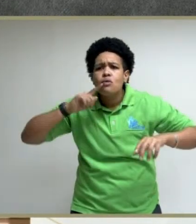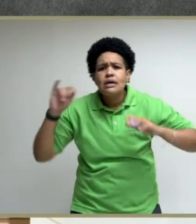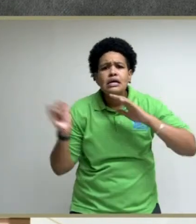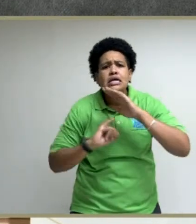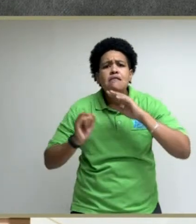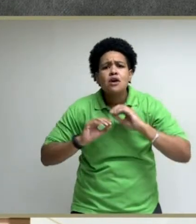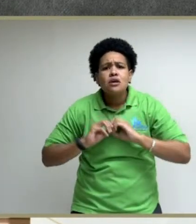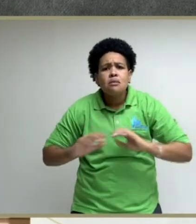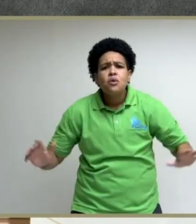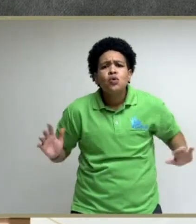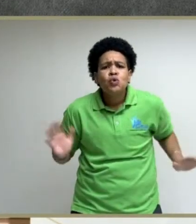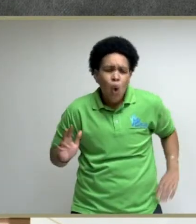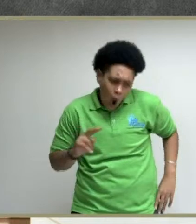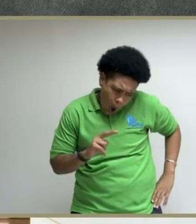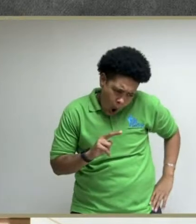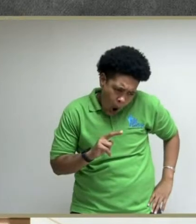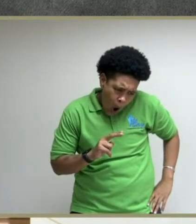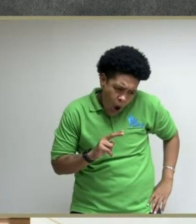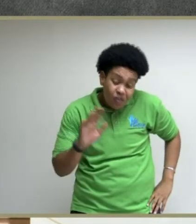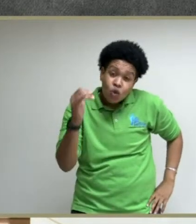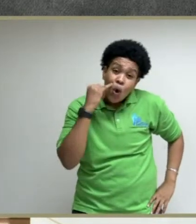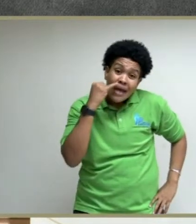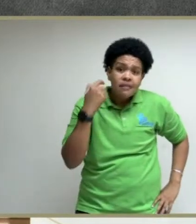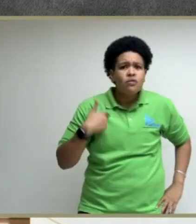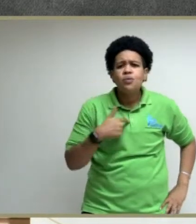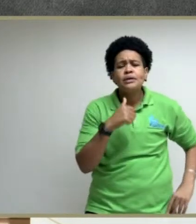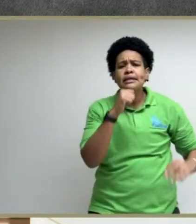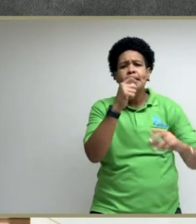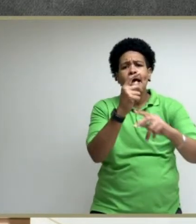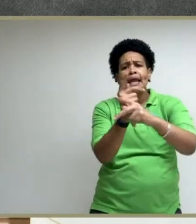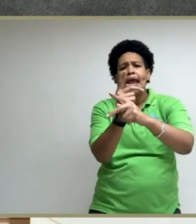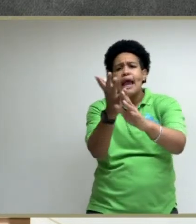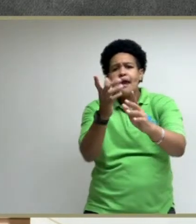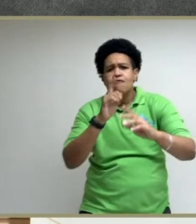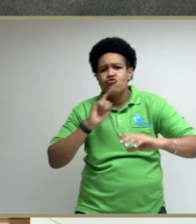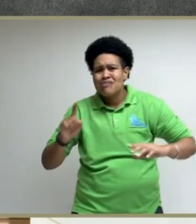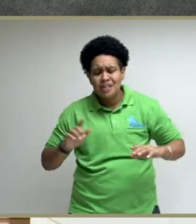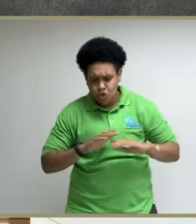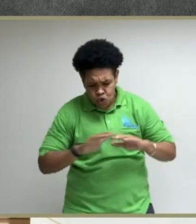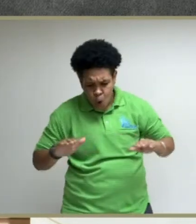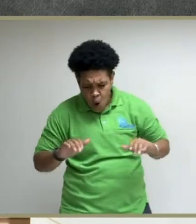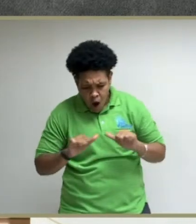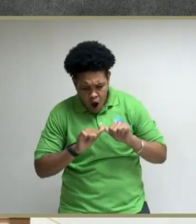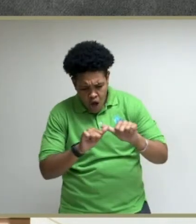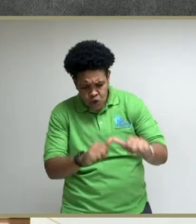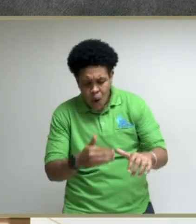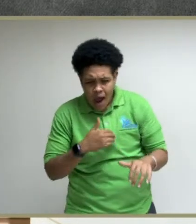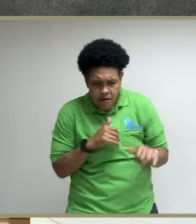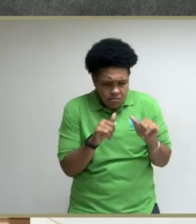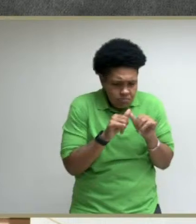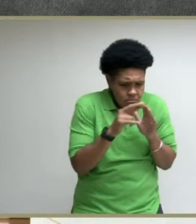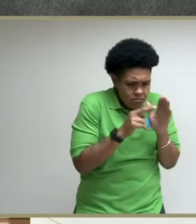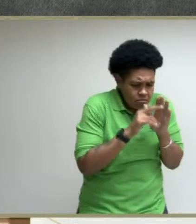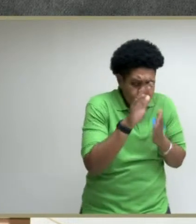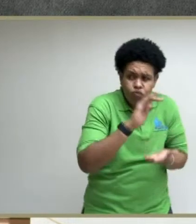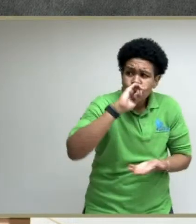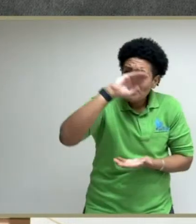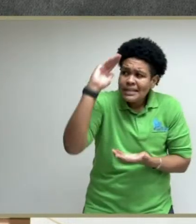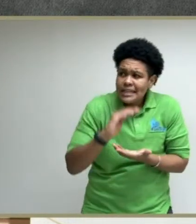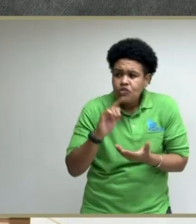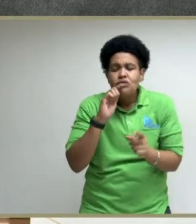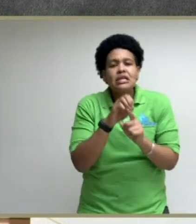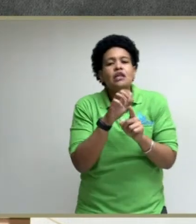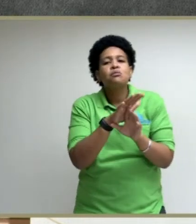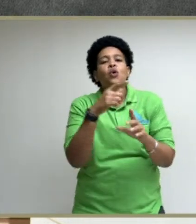infections. So if it is that we are not careful and do not continue to have measures that decrease exposure, then